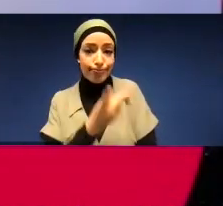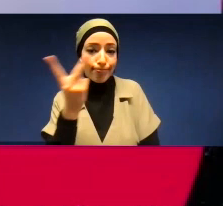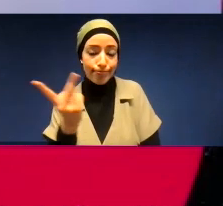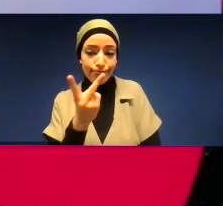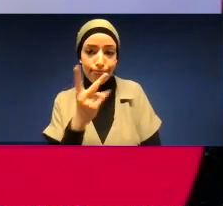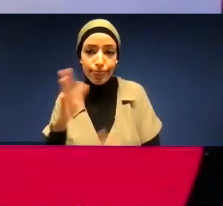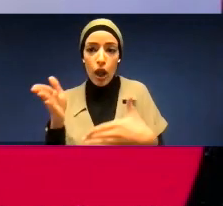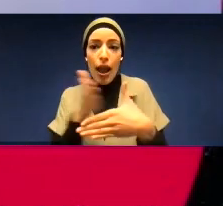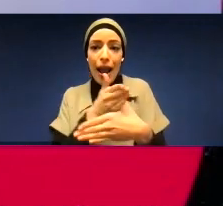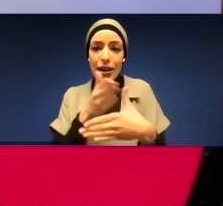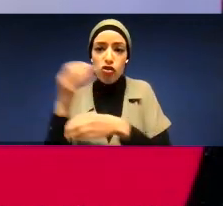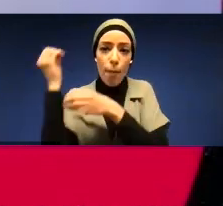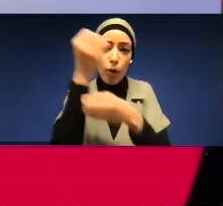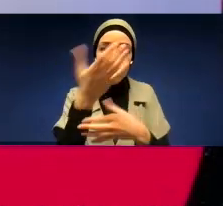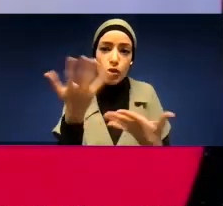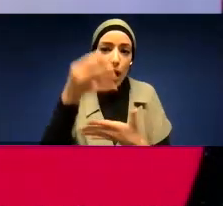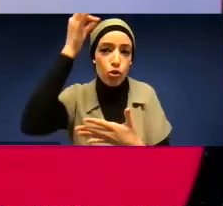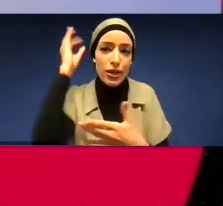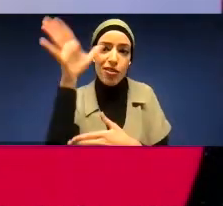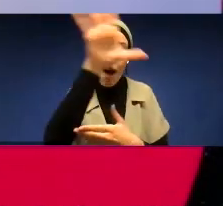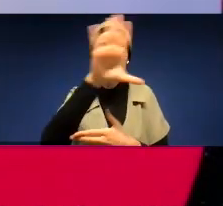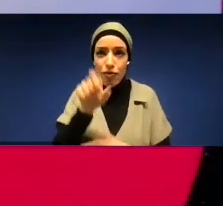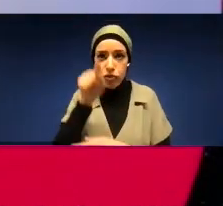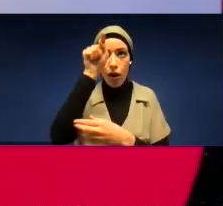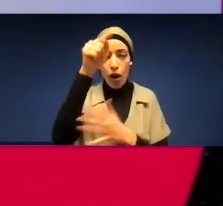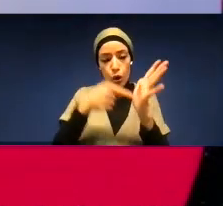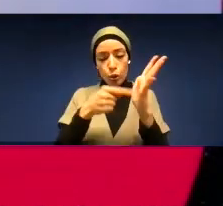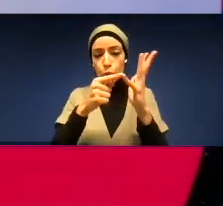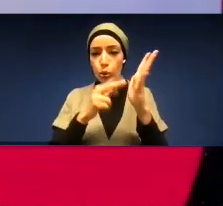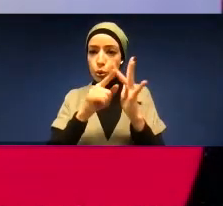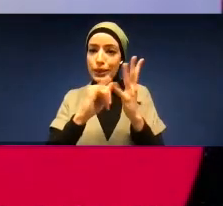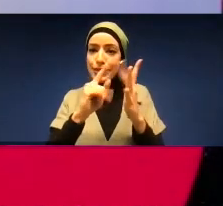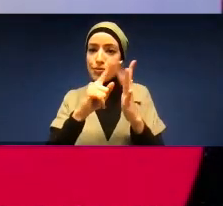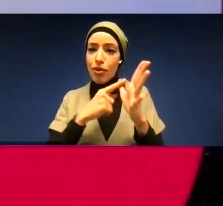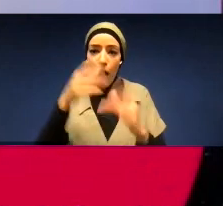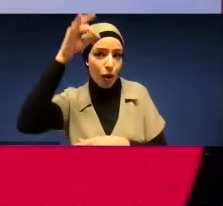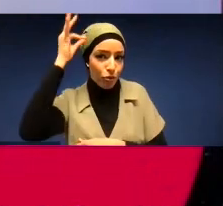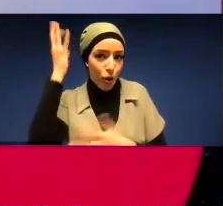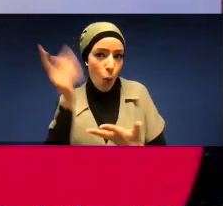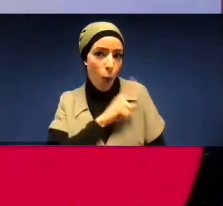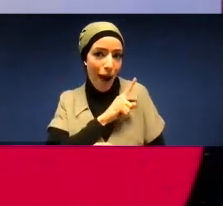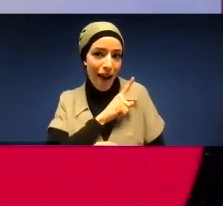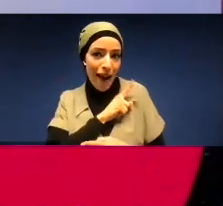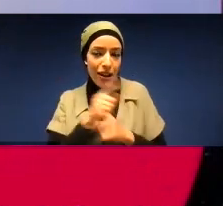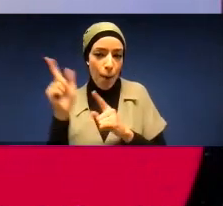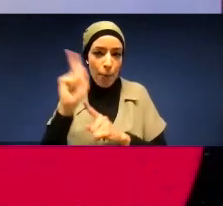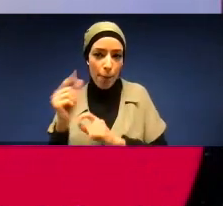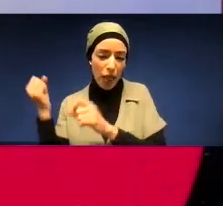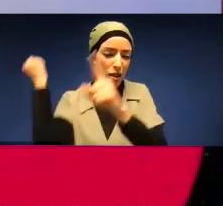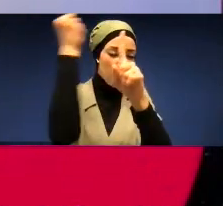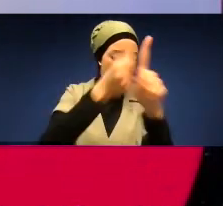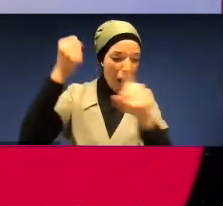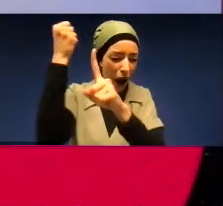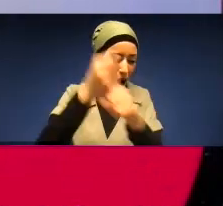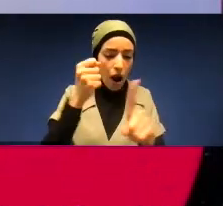protests in Tunisia sparked more uprisings in neighboring countries was due to the widespread use of social media. And thus, in the last decade,